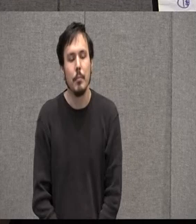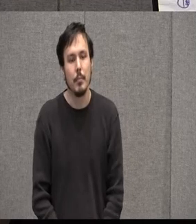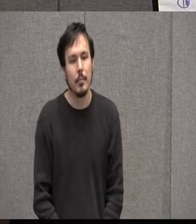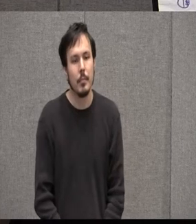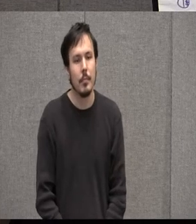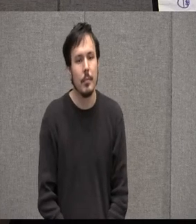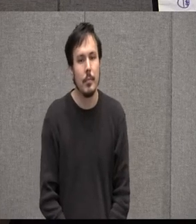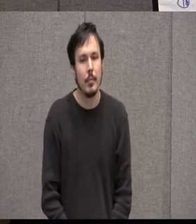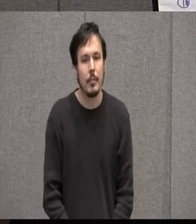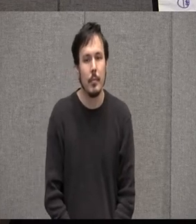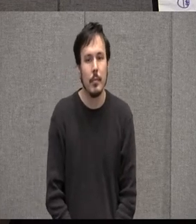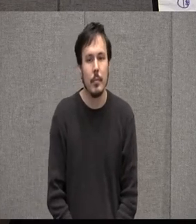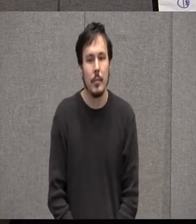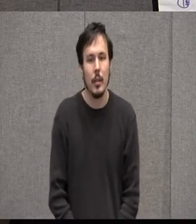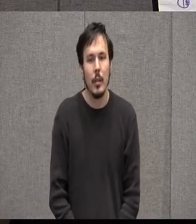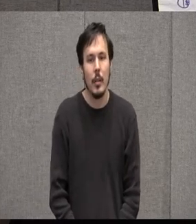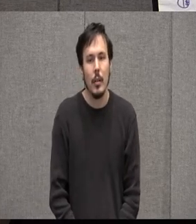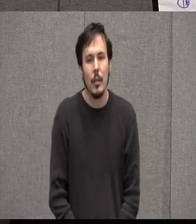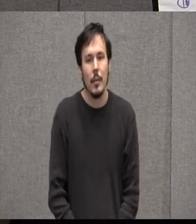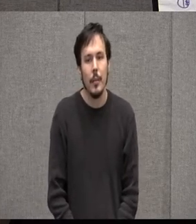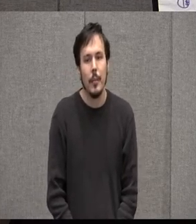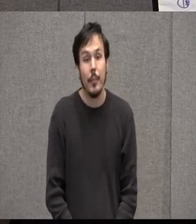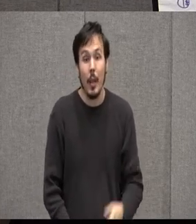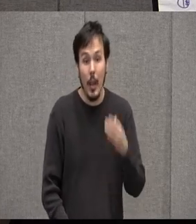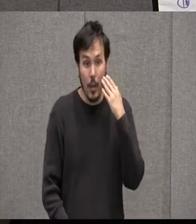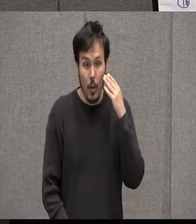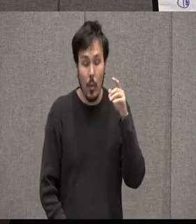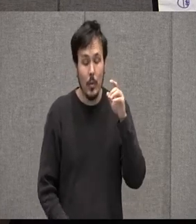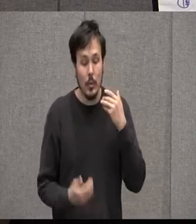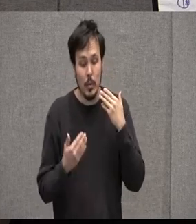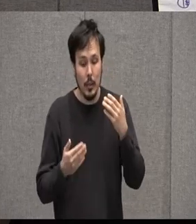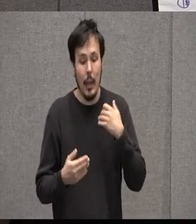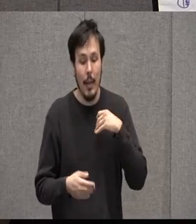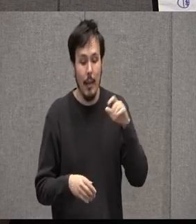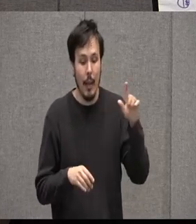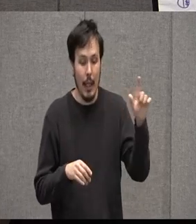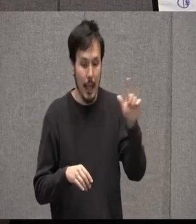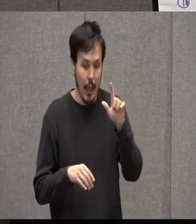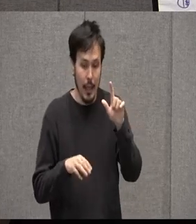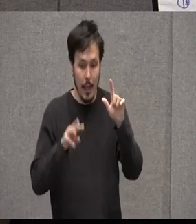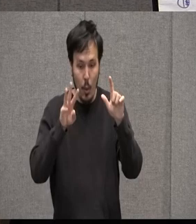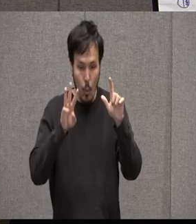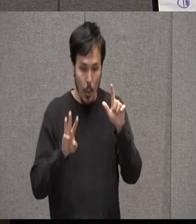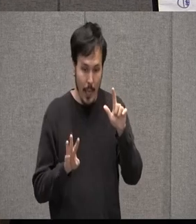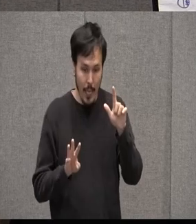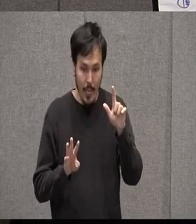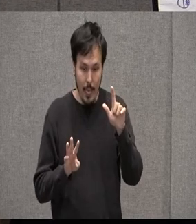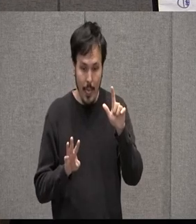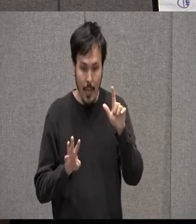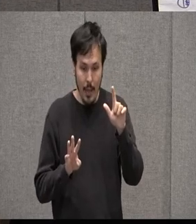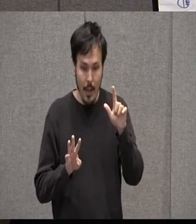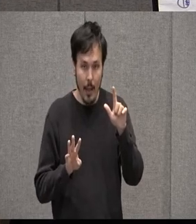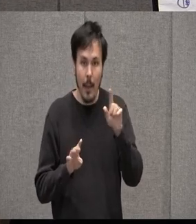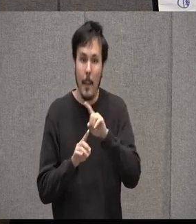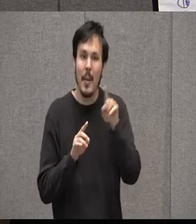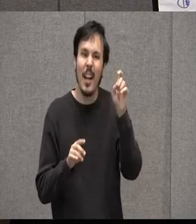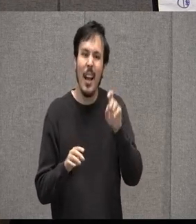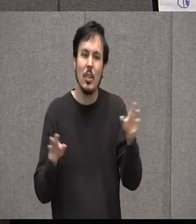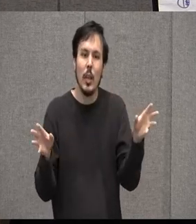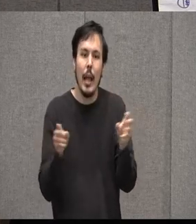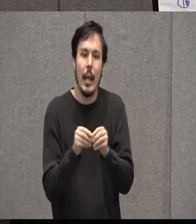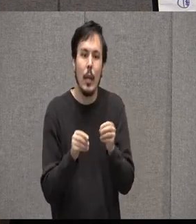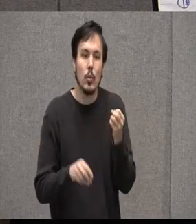And I know I have to have it go a length, a width, but I have to equal